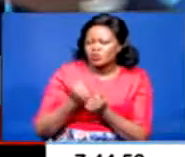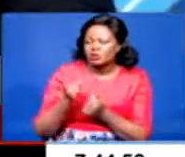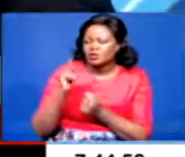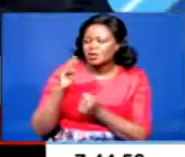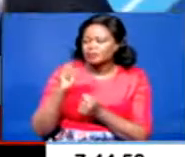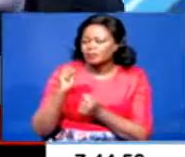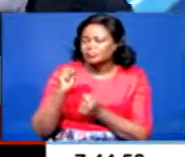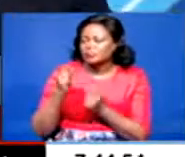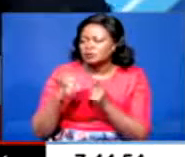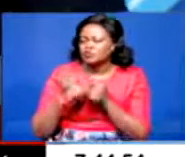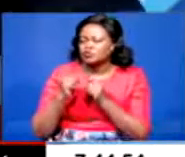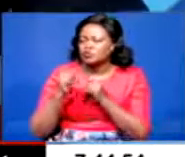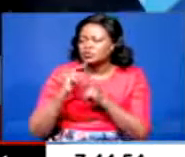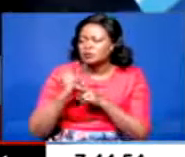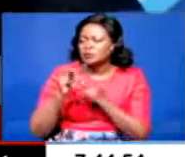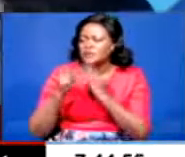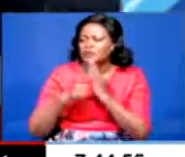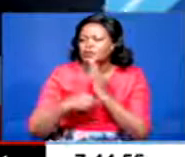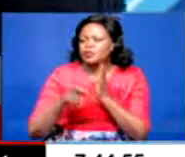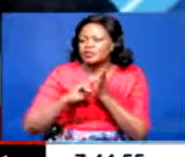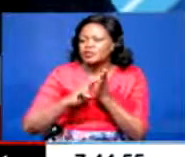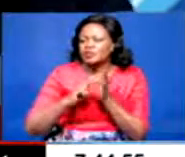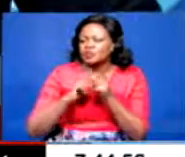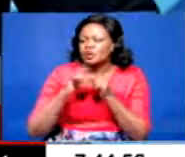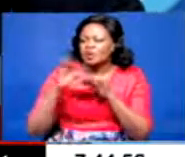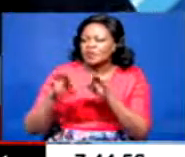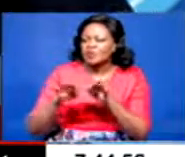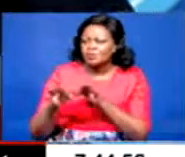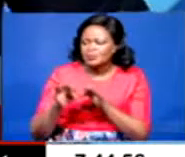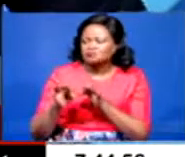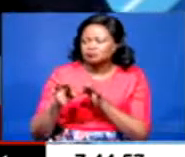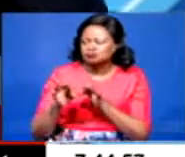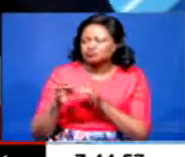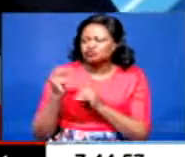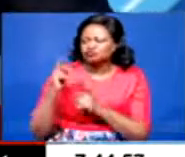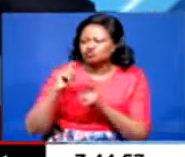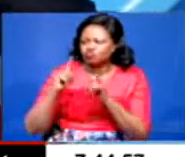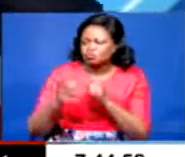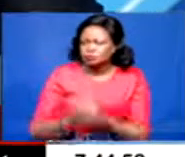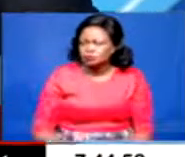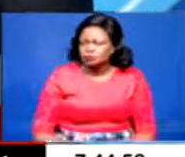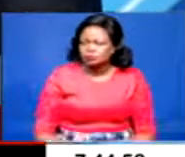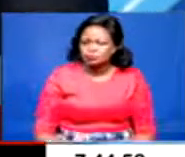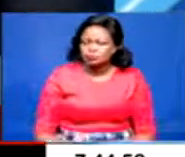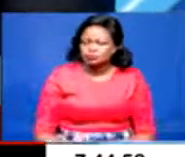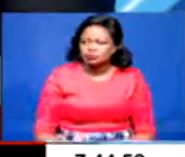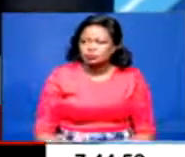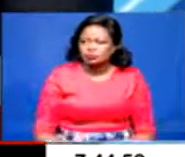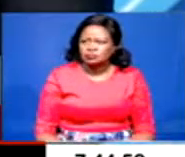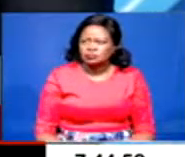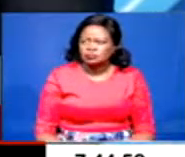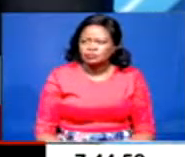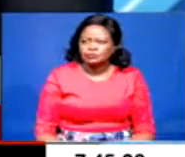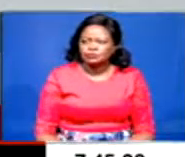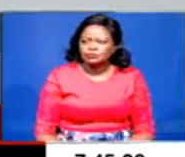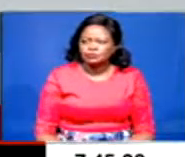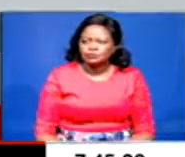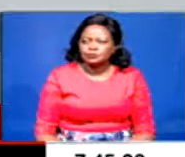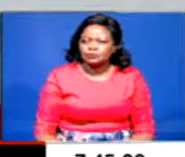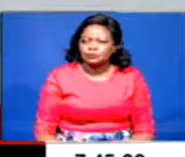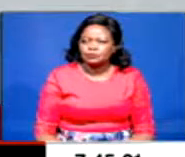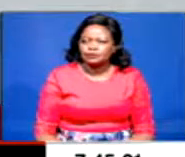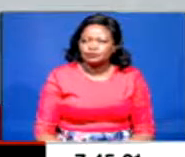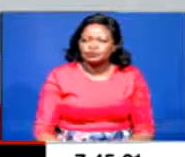manual register. Probably you can be able to explain a bit on that. Those two questions, John. Okay, so the law is very clear on this